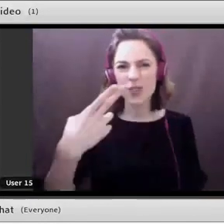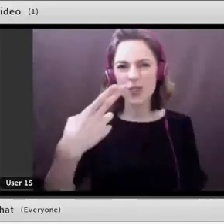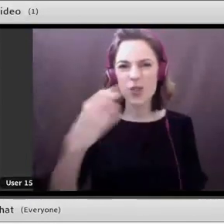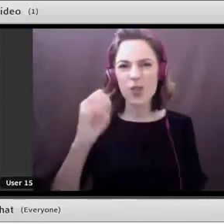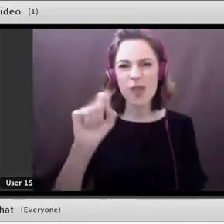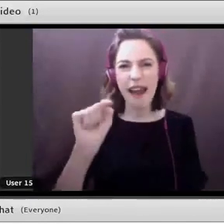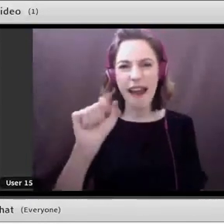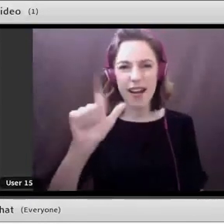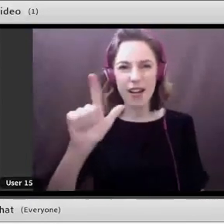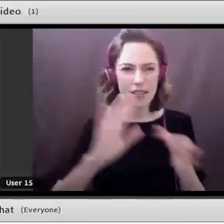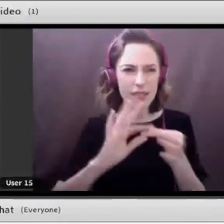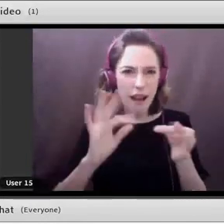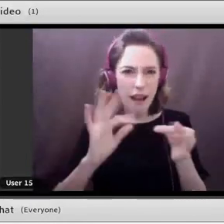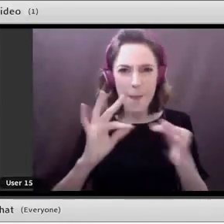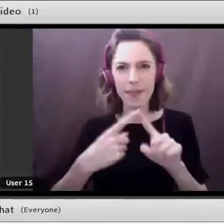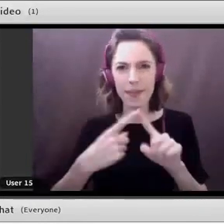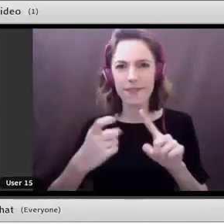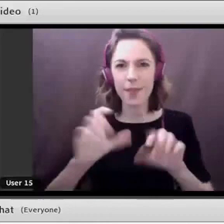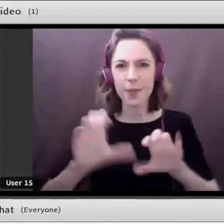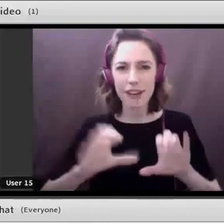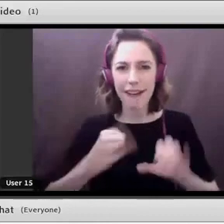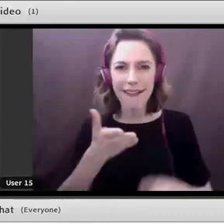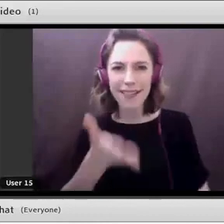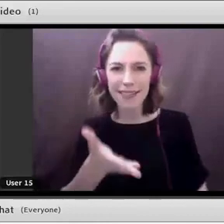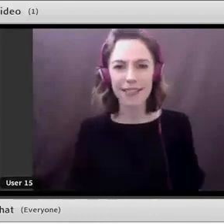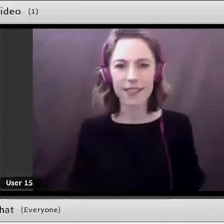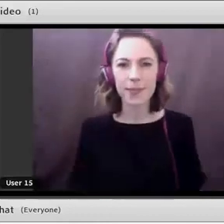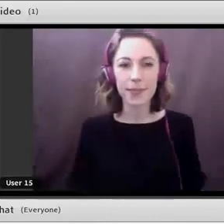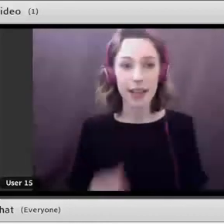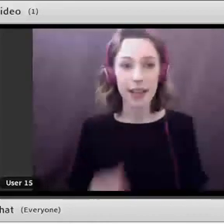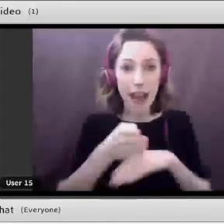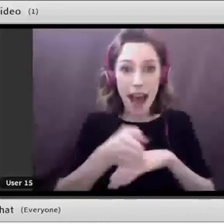we will be finalizing our discussion for today.